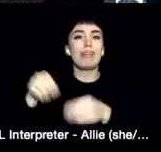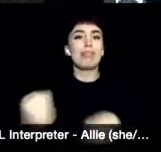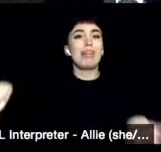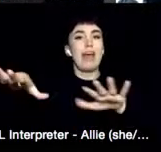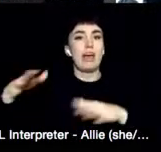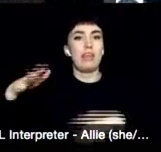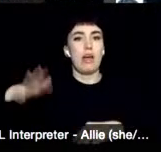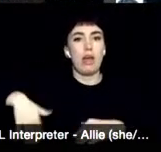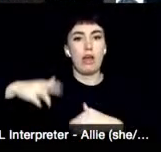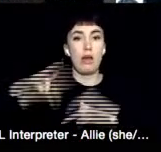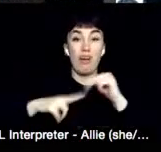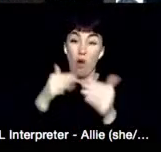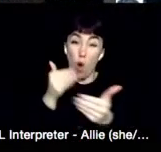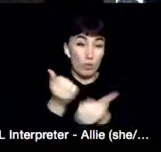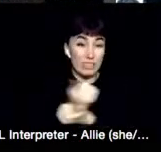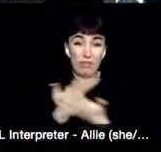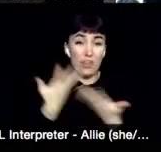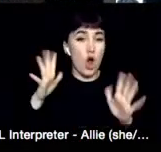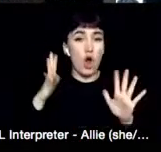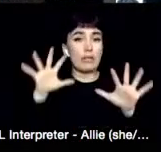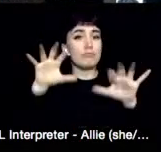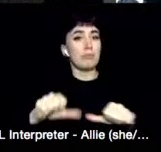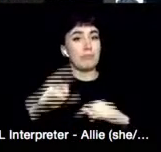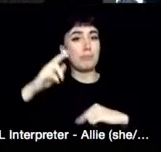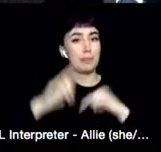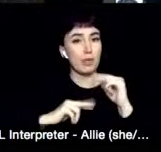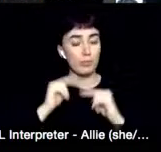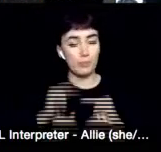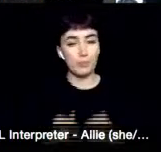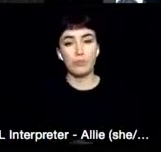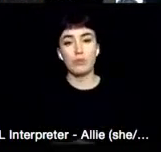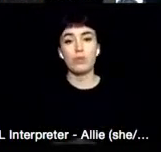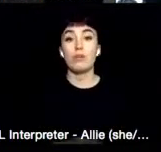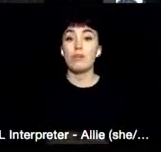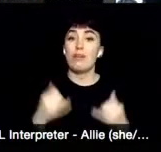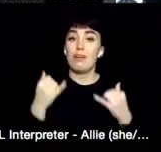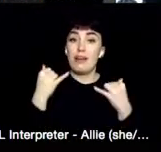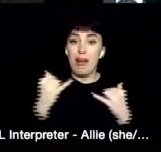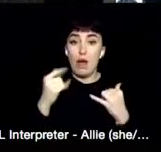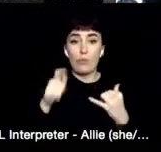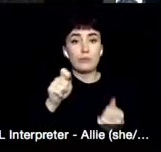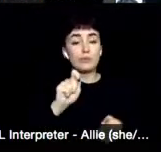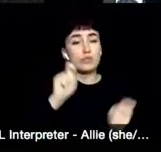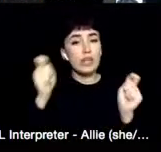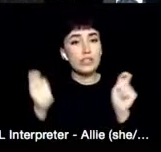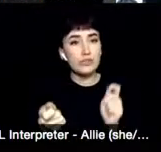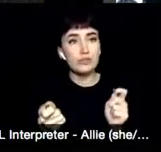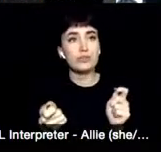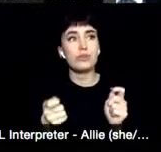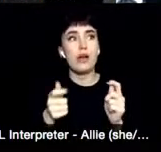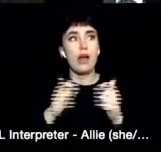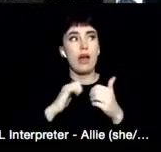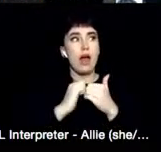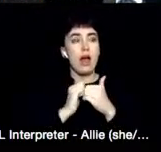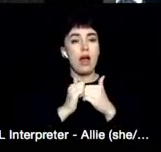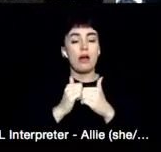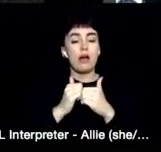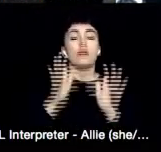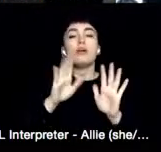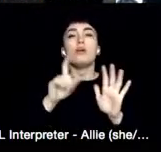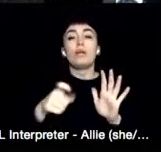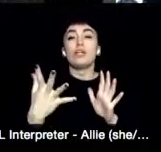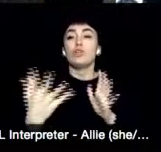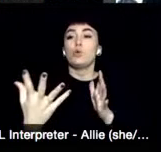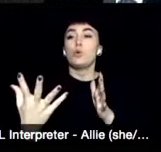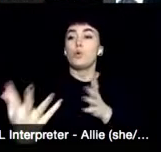Almost everything has been built. So now we need to change how we need to engage